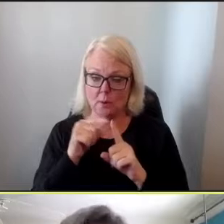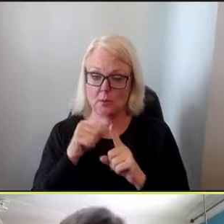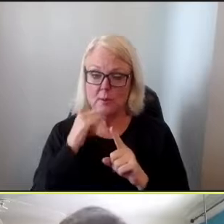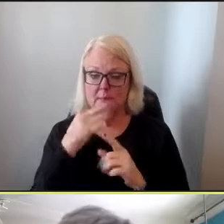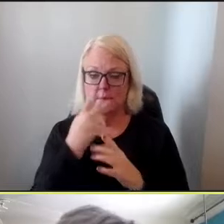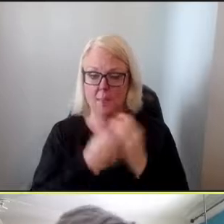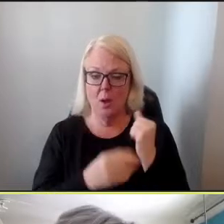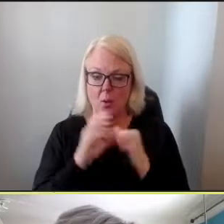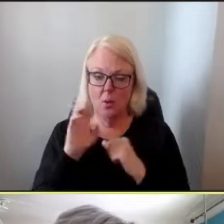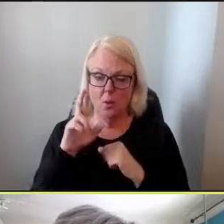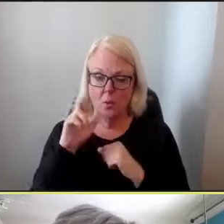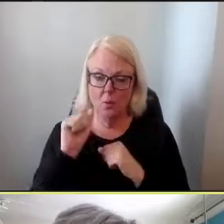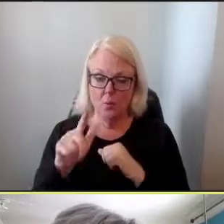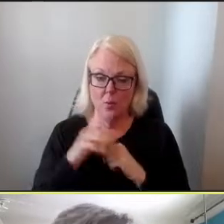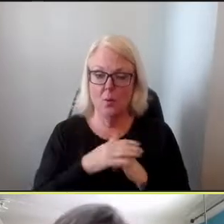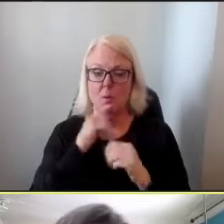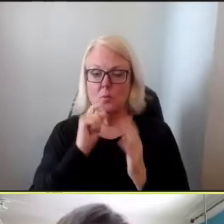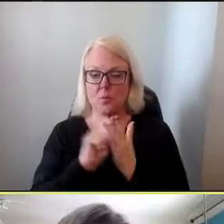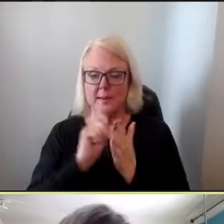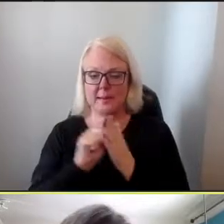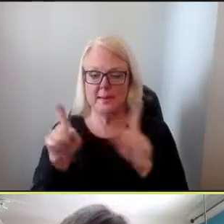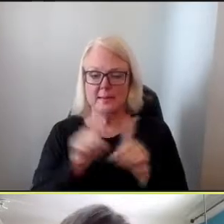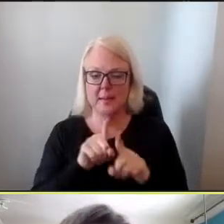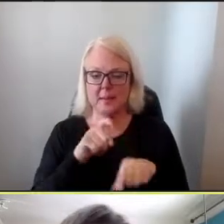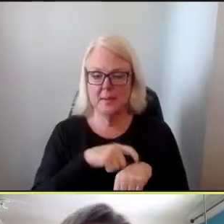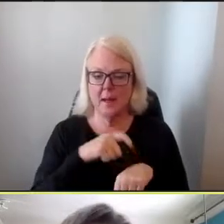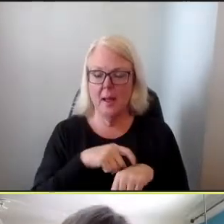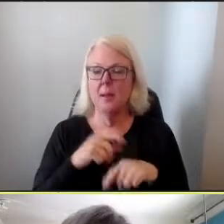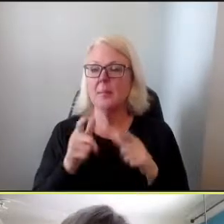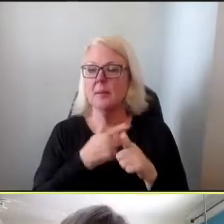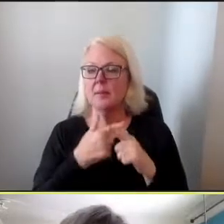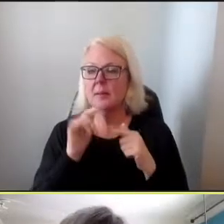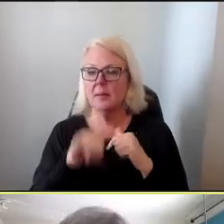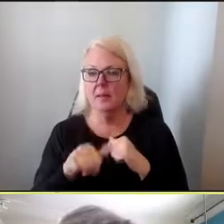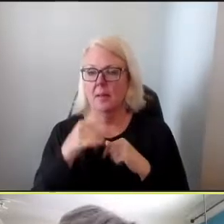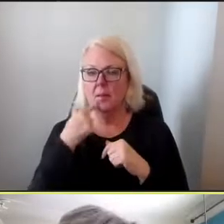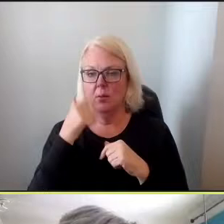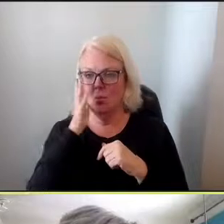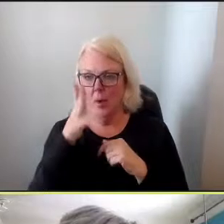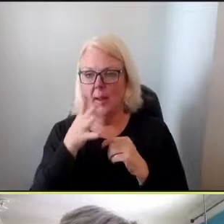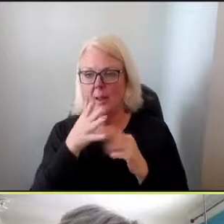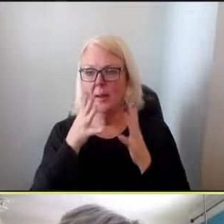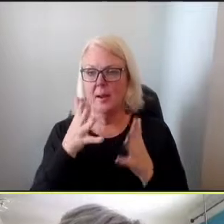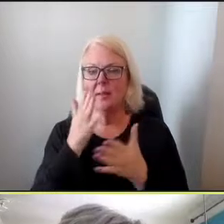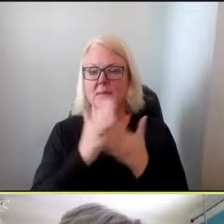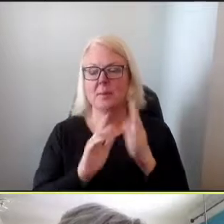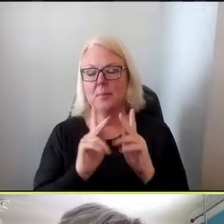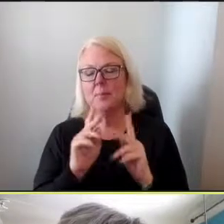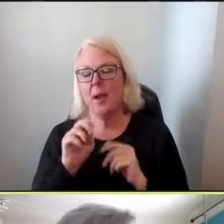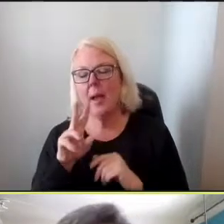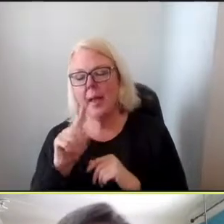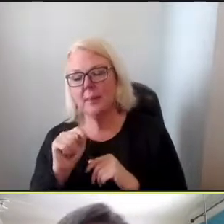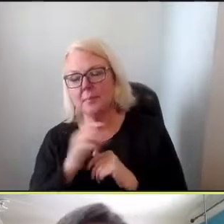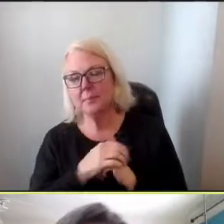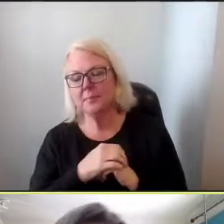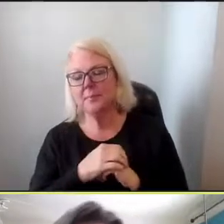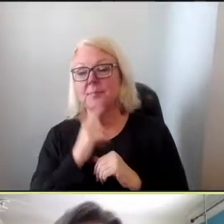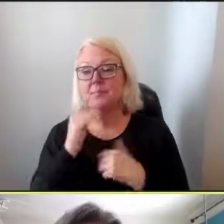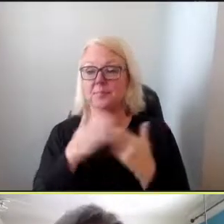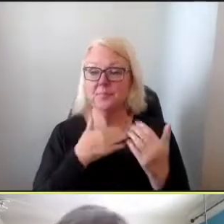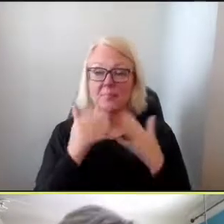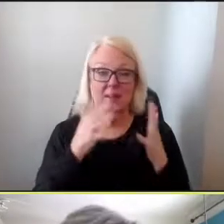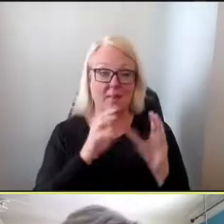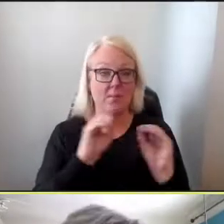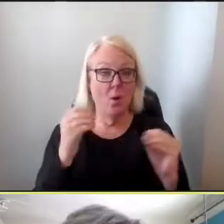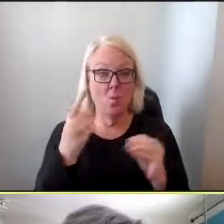both oral and written at the same time, that will almost inevitably leave some people out. And even if it left no